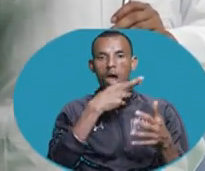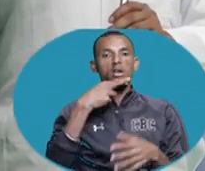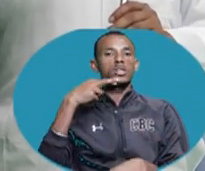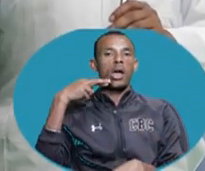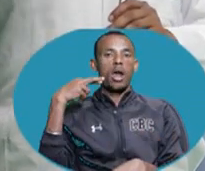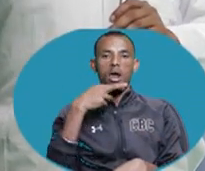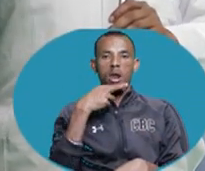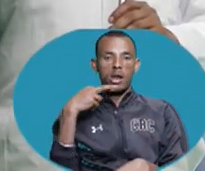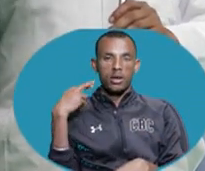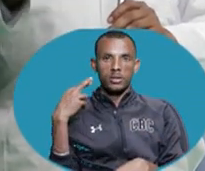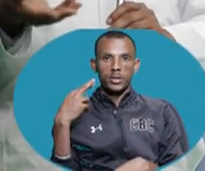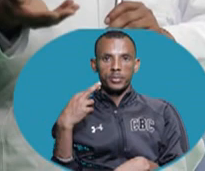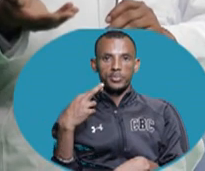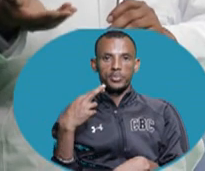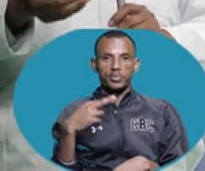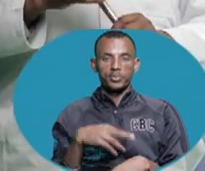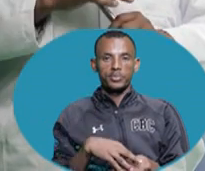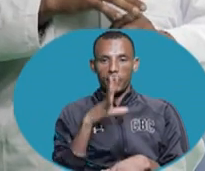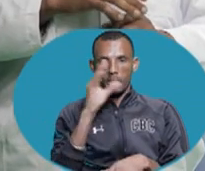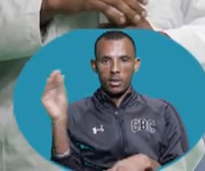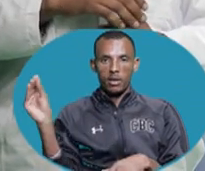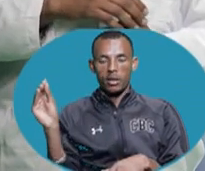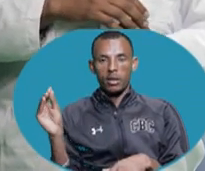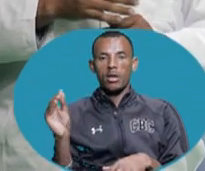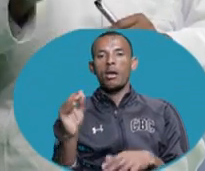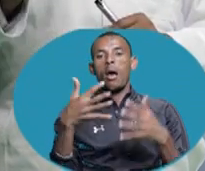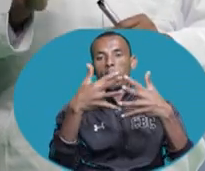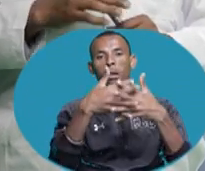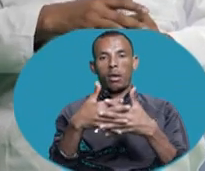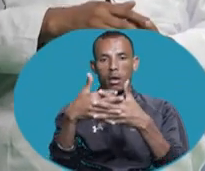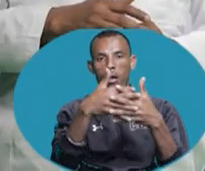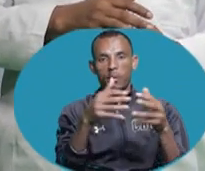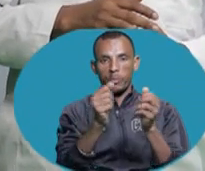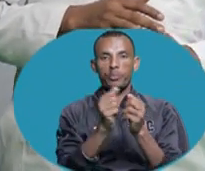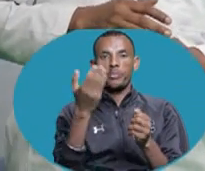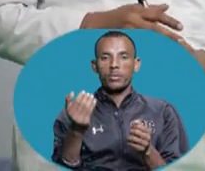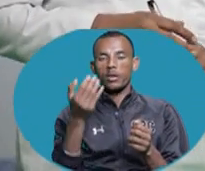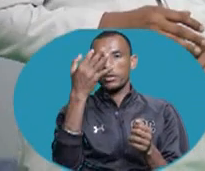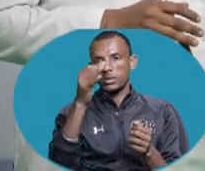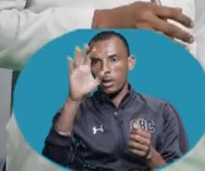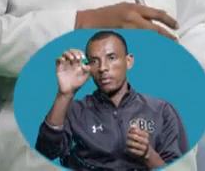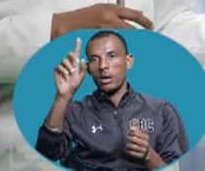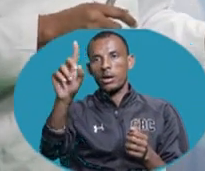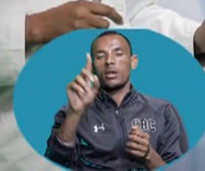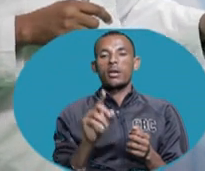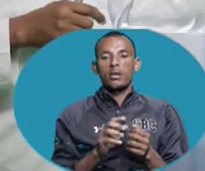of Soviet Socialist Republic, and USA since 1941.